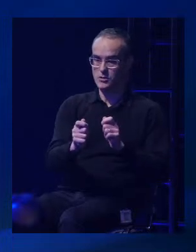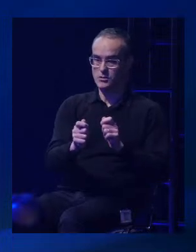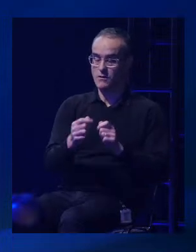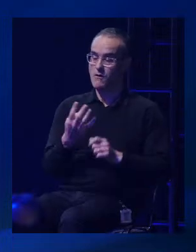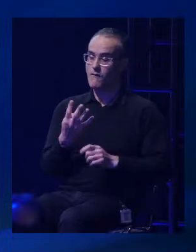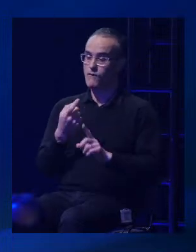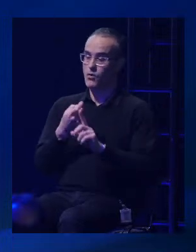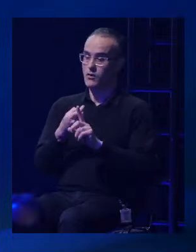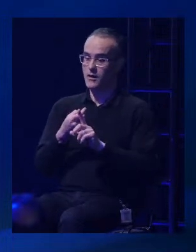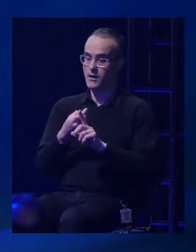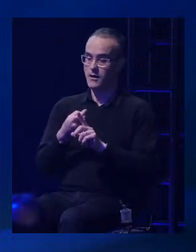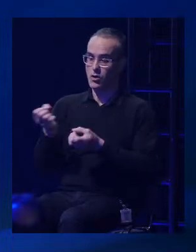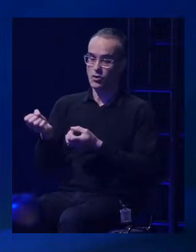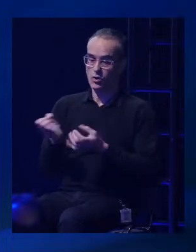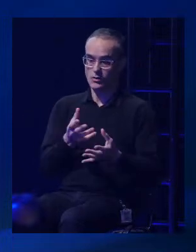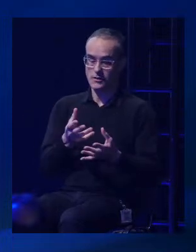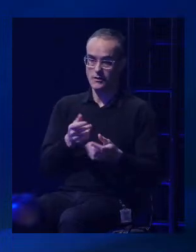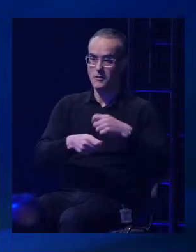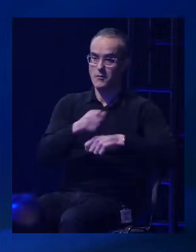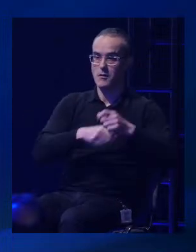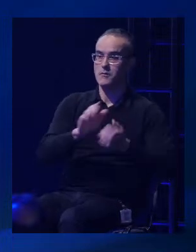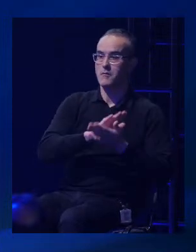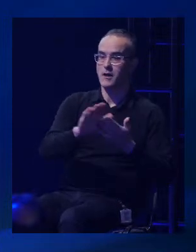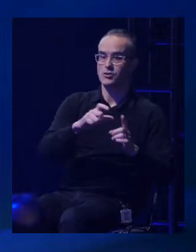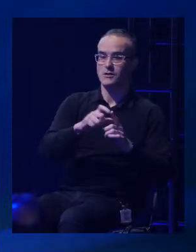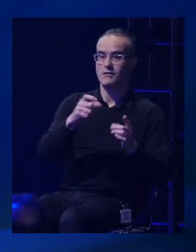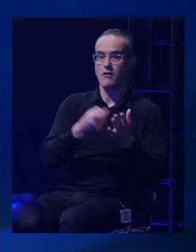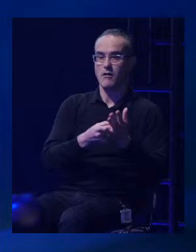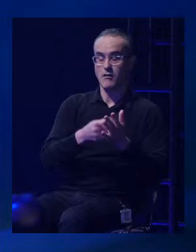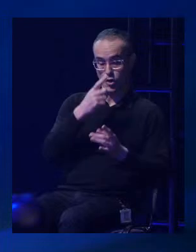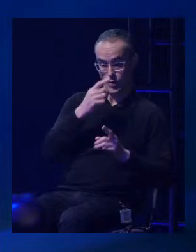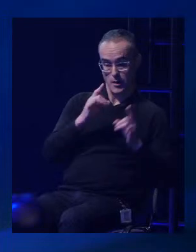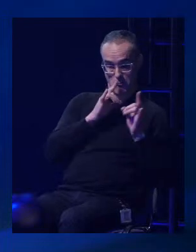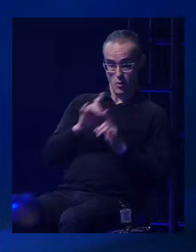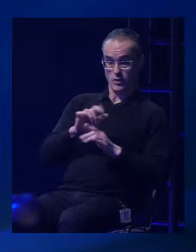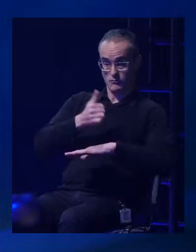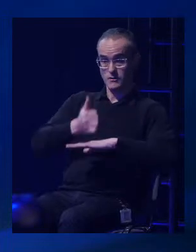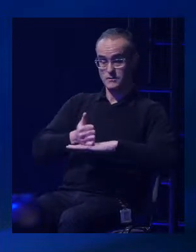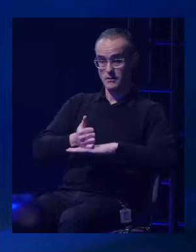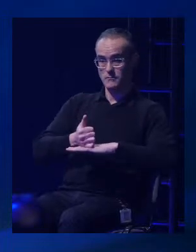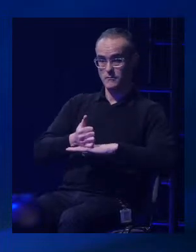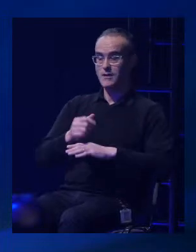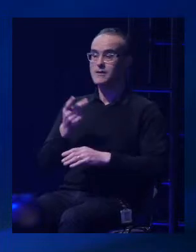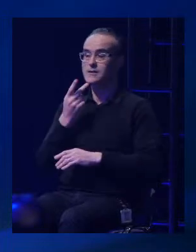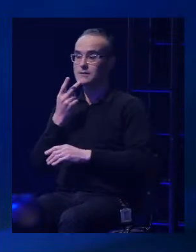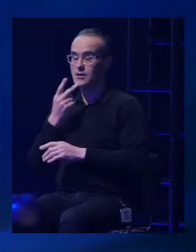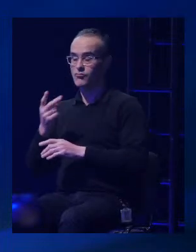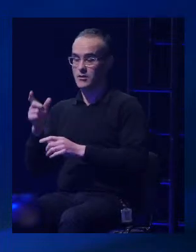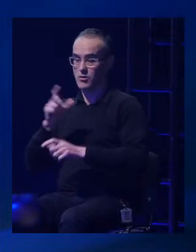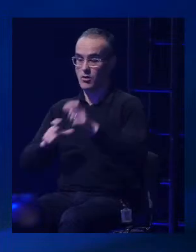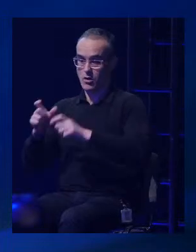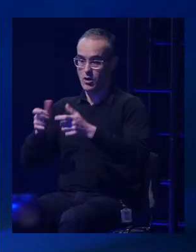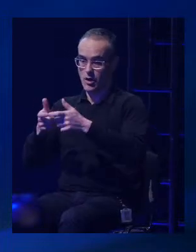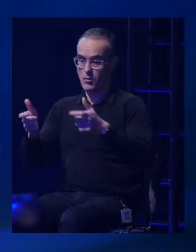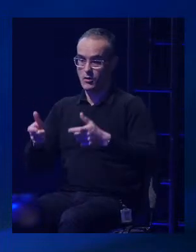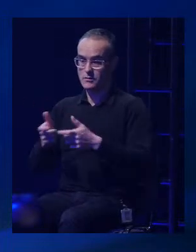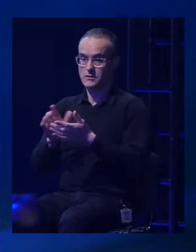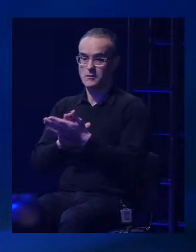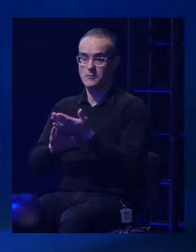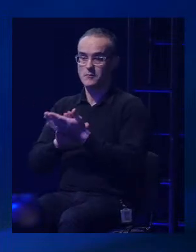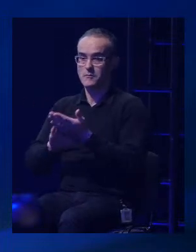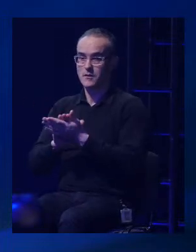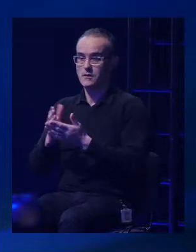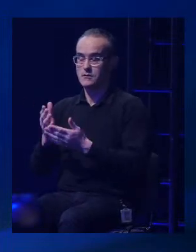the 4K content into HDR, so we can monitor it correctly on set. A secondary ColorBox also then provides you with the option of